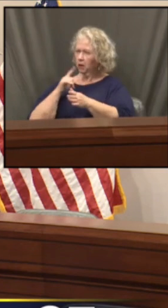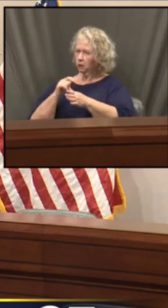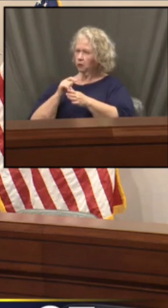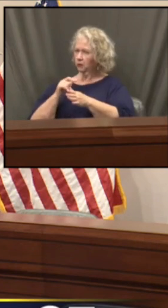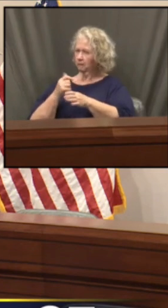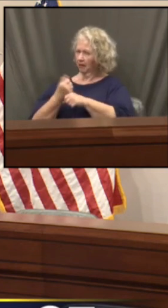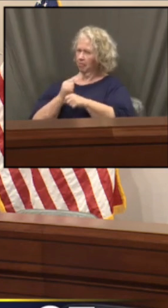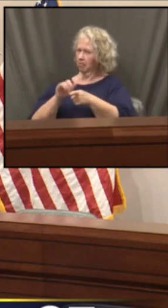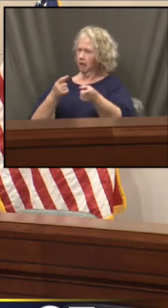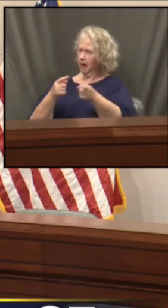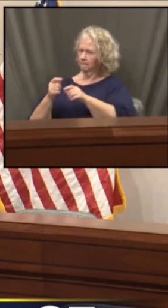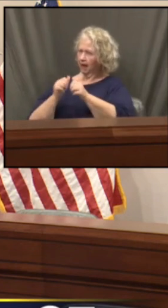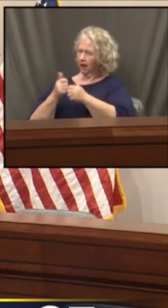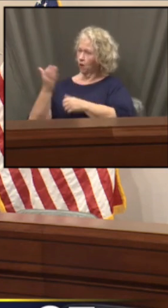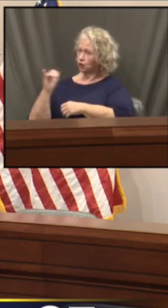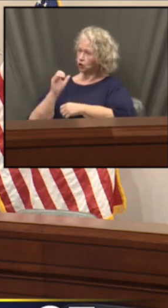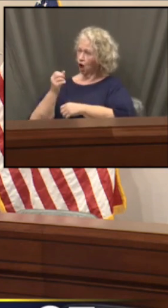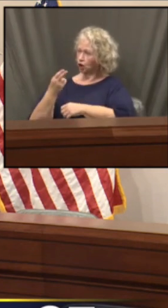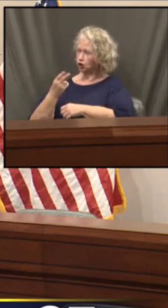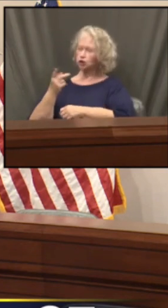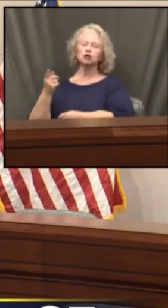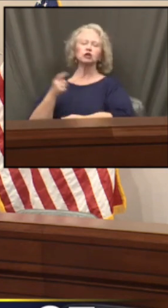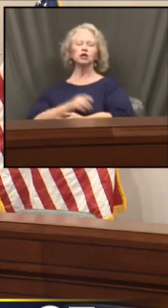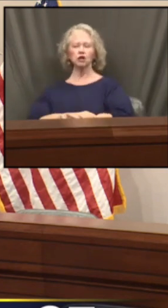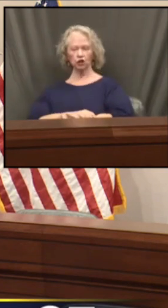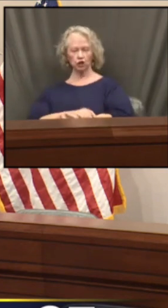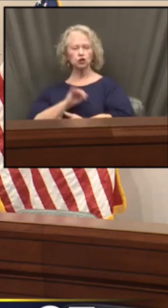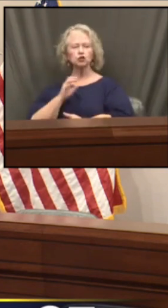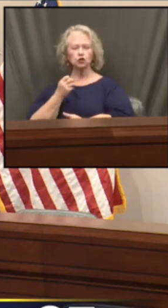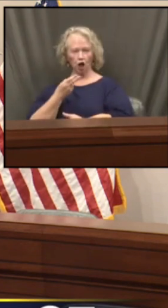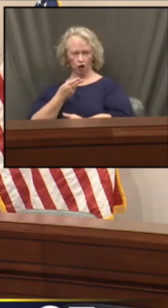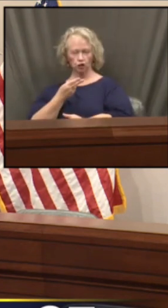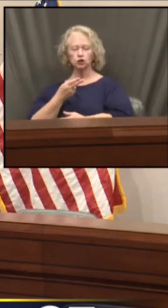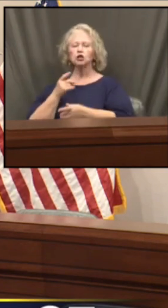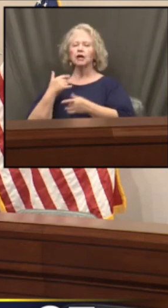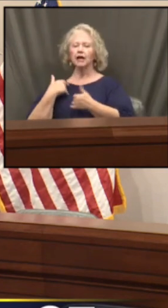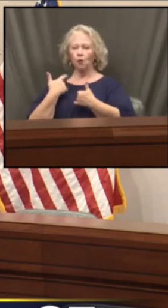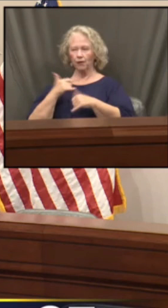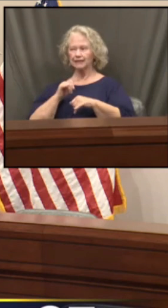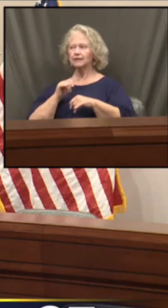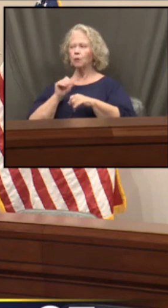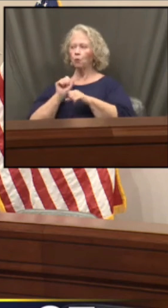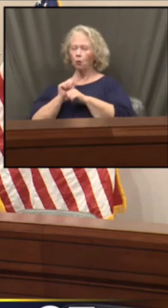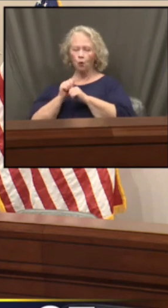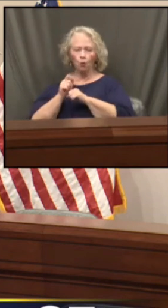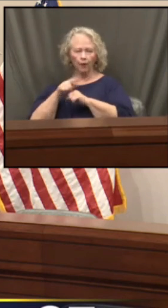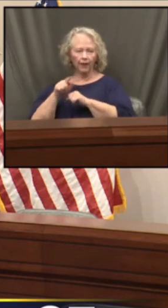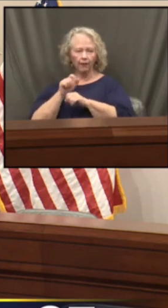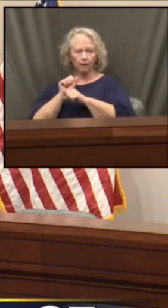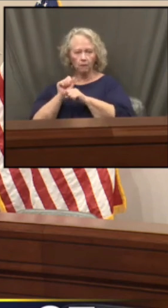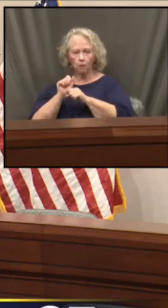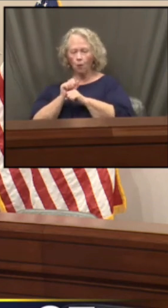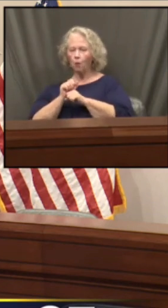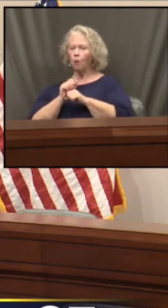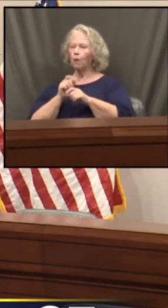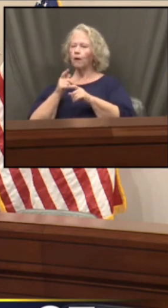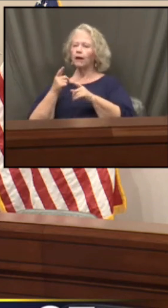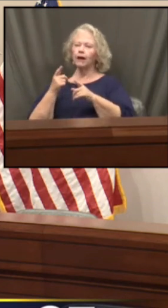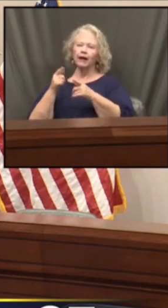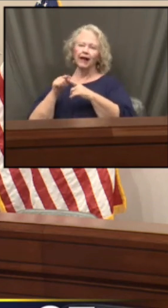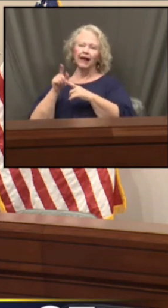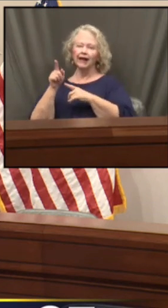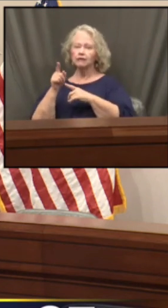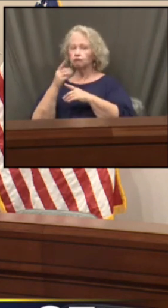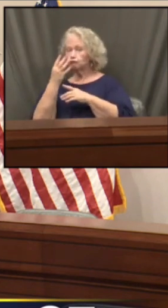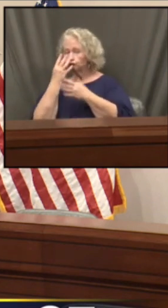Josh? Sure. We're continuing to do educational sessions with employees where necessary. We're doing them in our correctional facilities